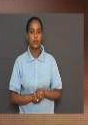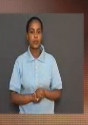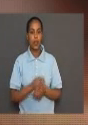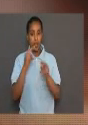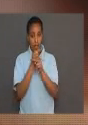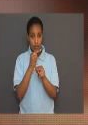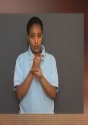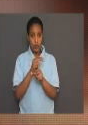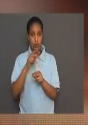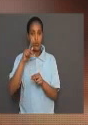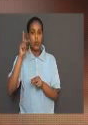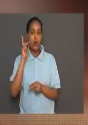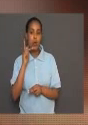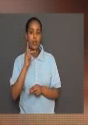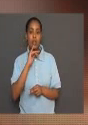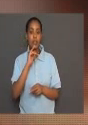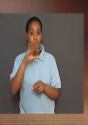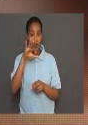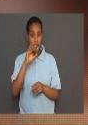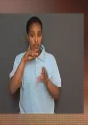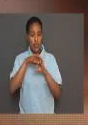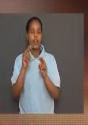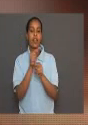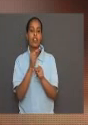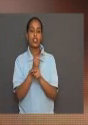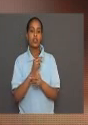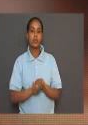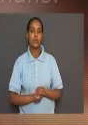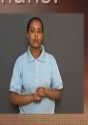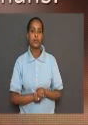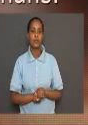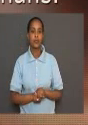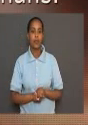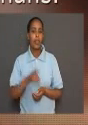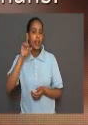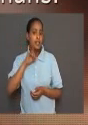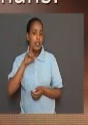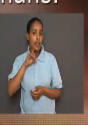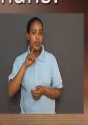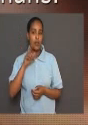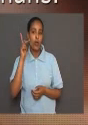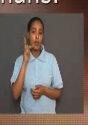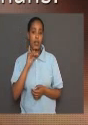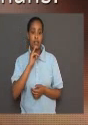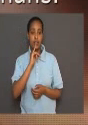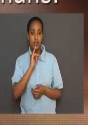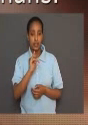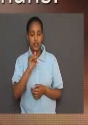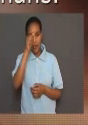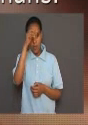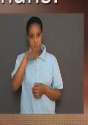A natural polymer is found in nature. A synthetic polymer